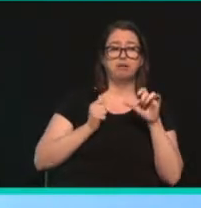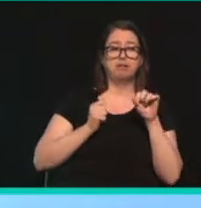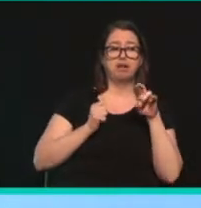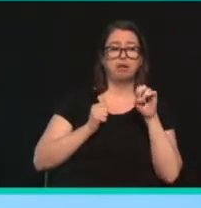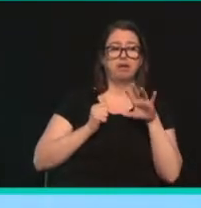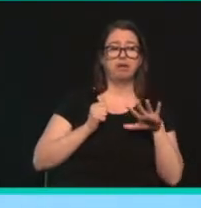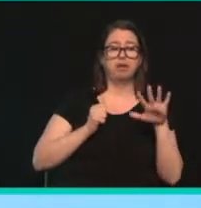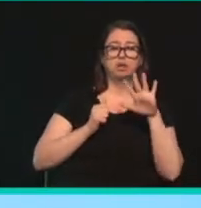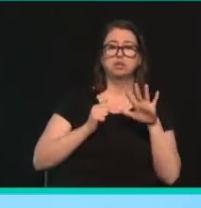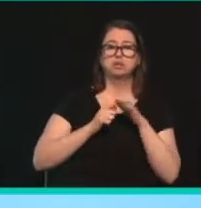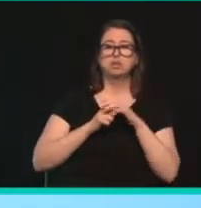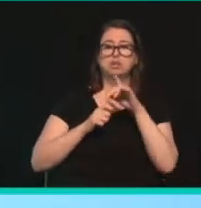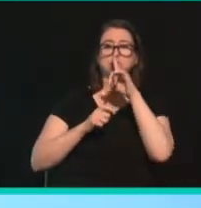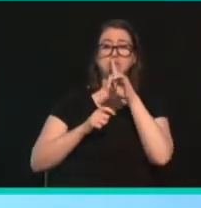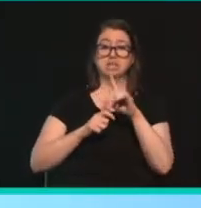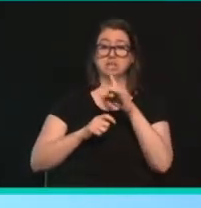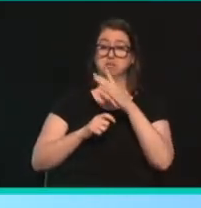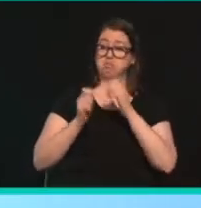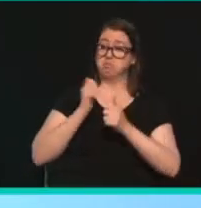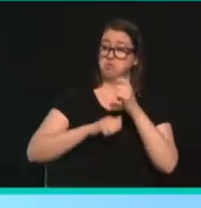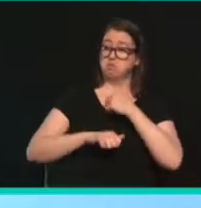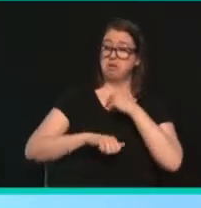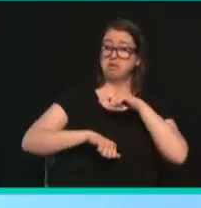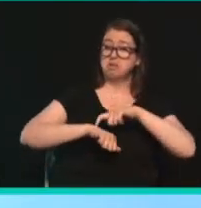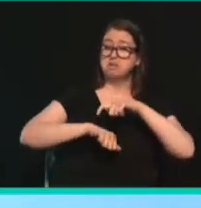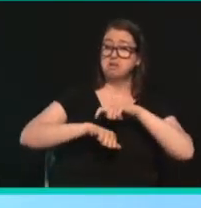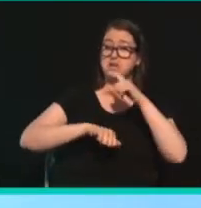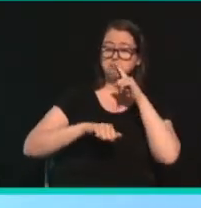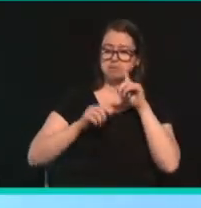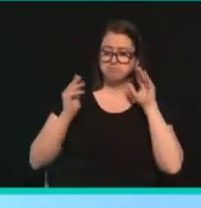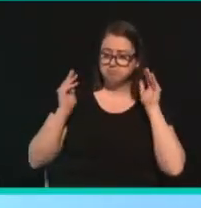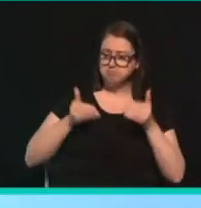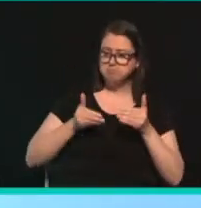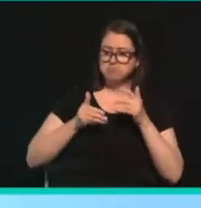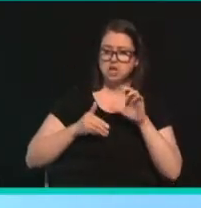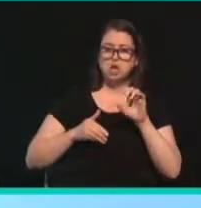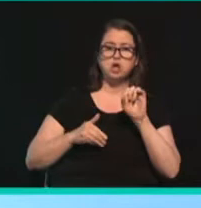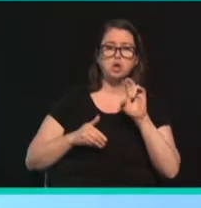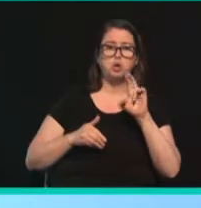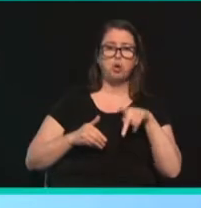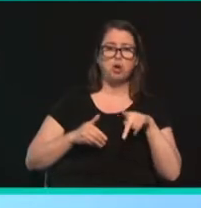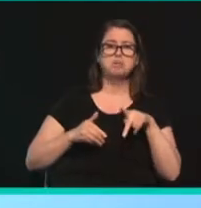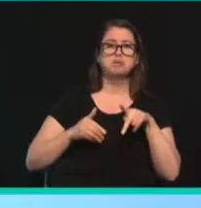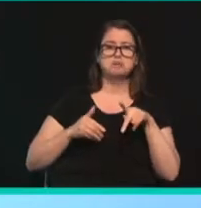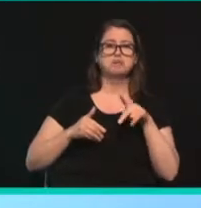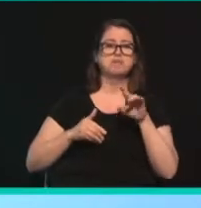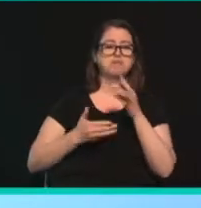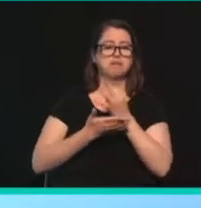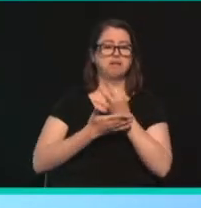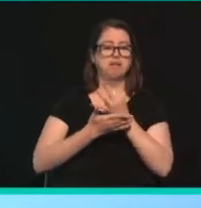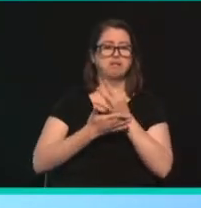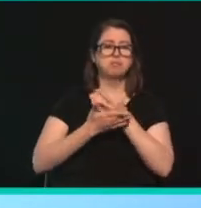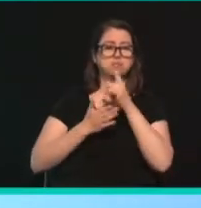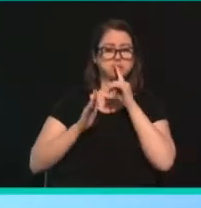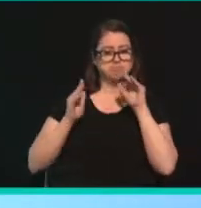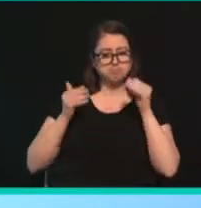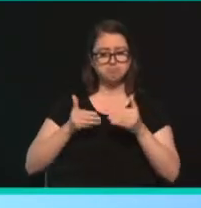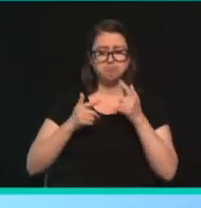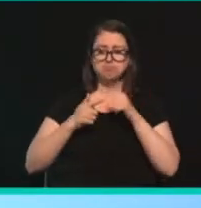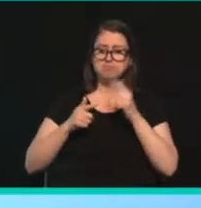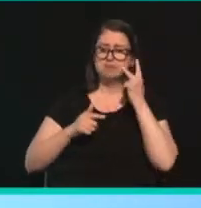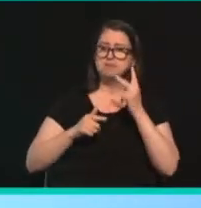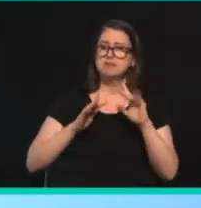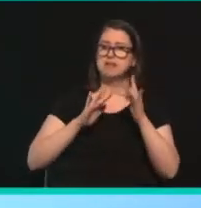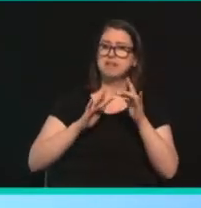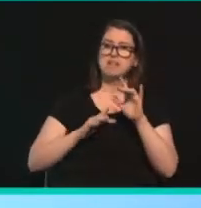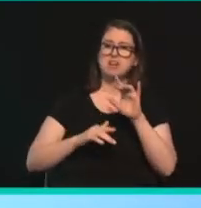my time was actually spent in the corporate world, in finance, and the amount we were looking at internet banking back